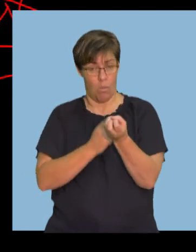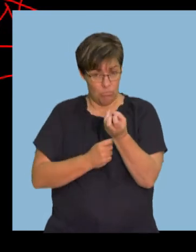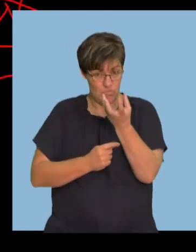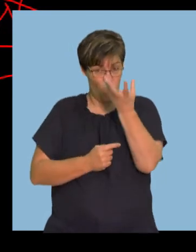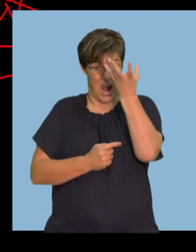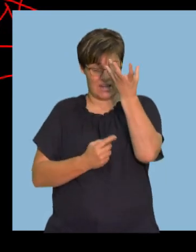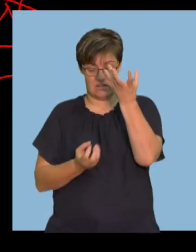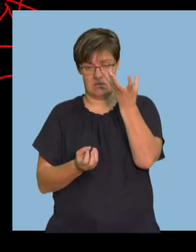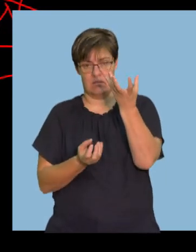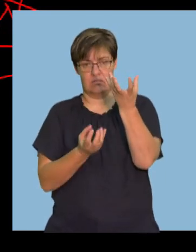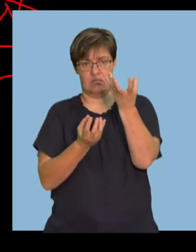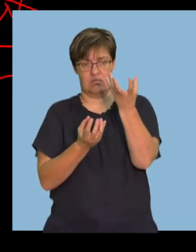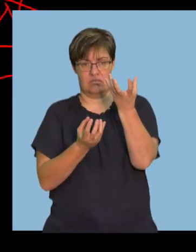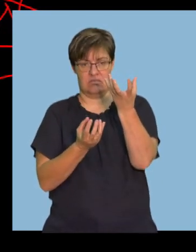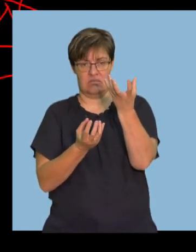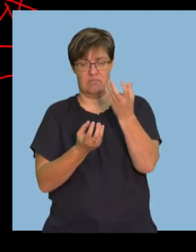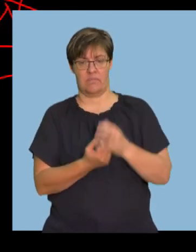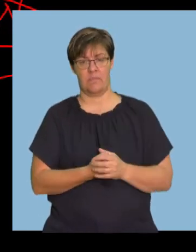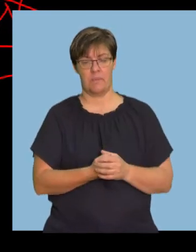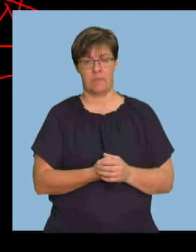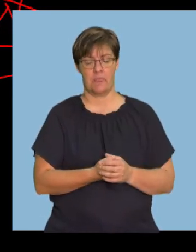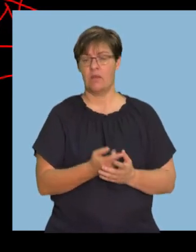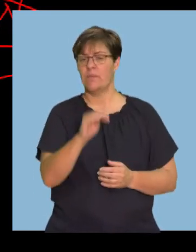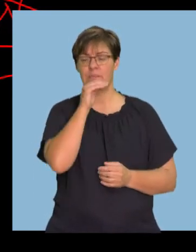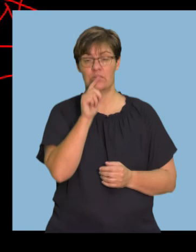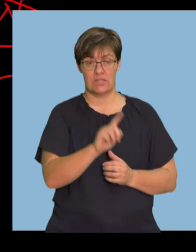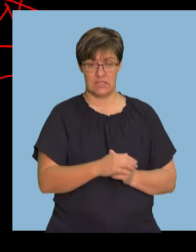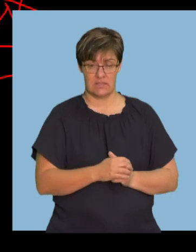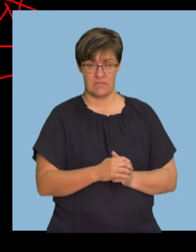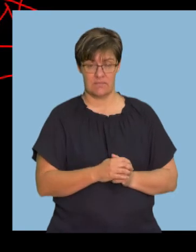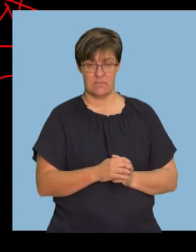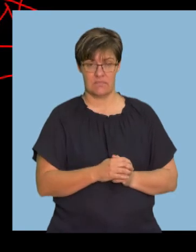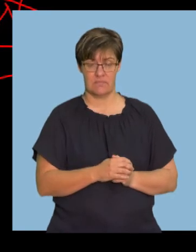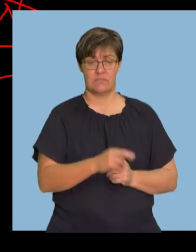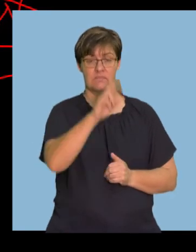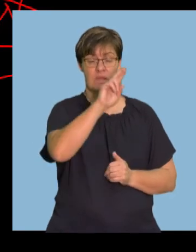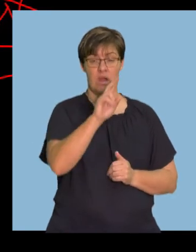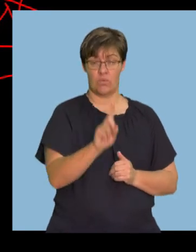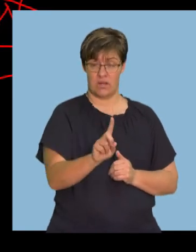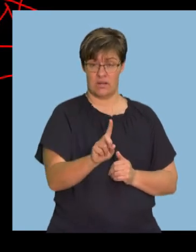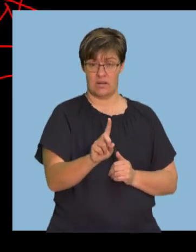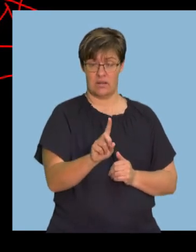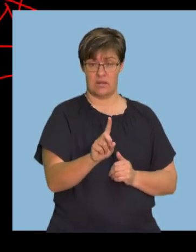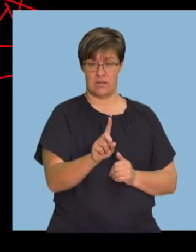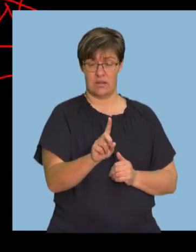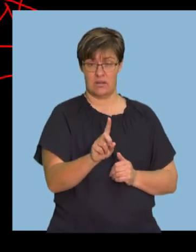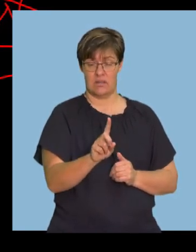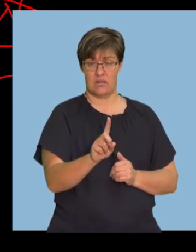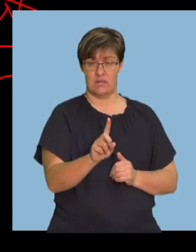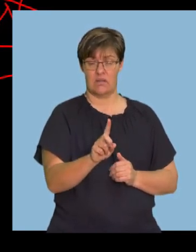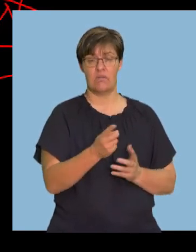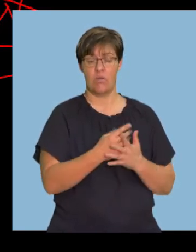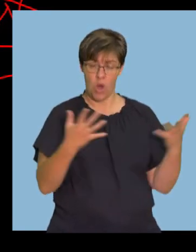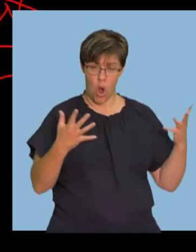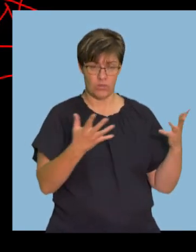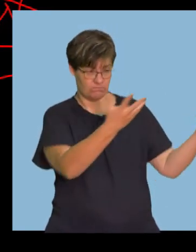to be glowing brighter than bulb 2. What that simply means is that the R1 is actually